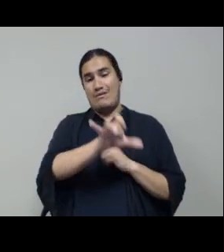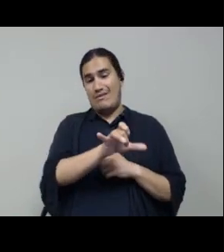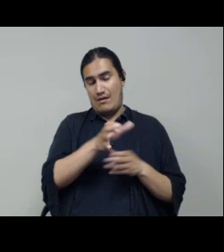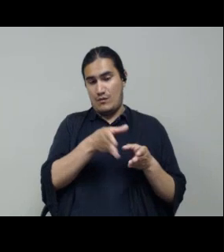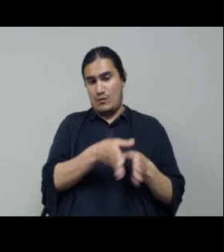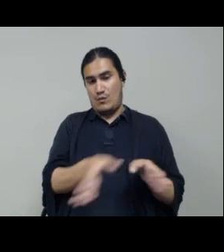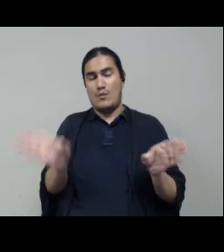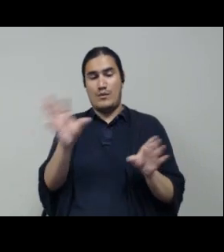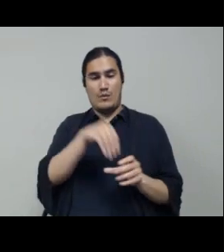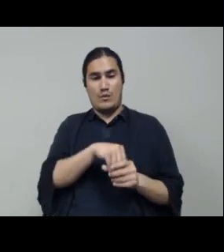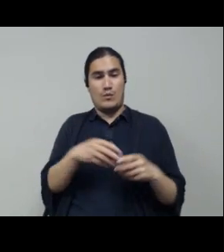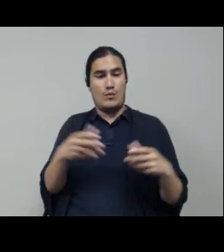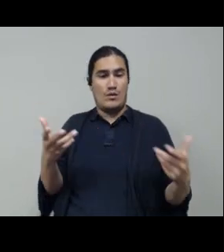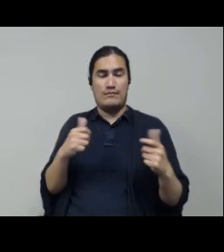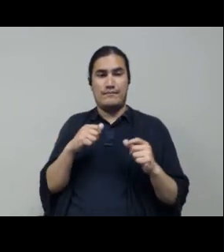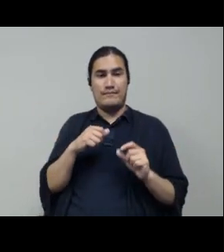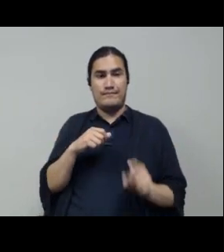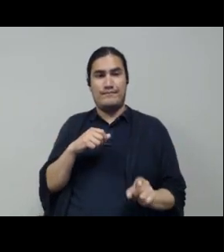include